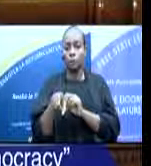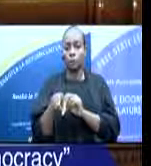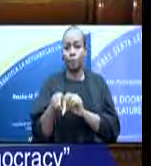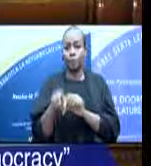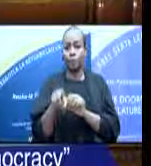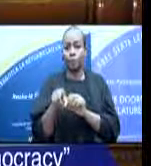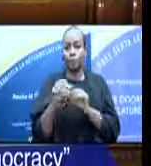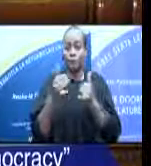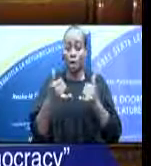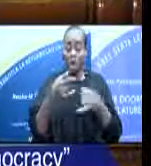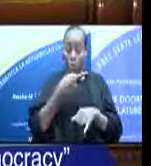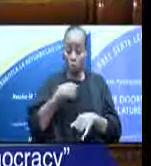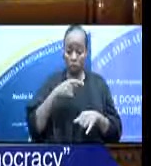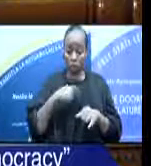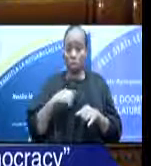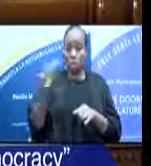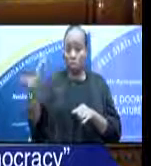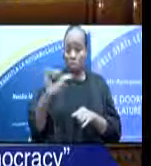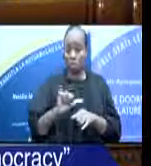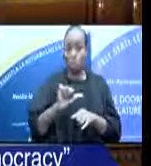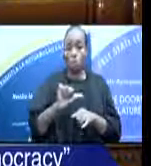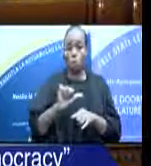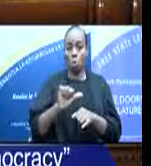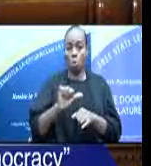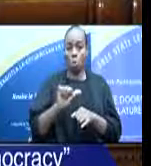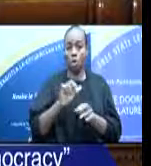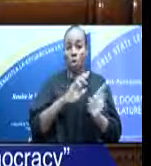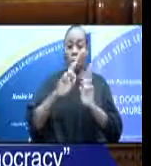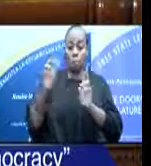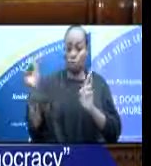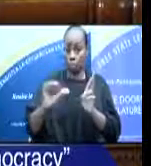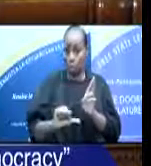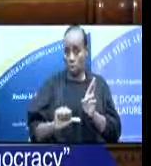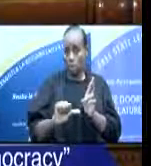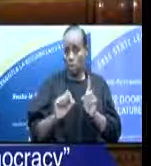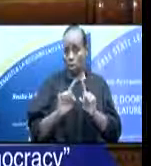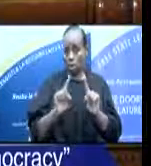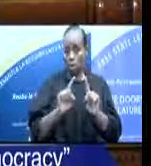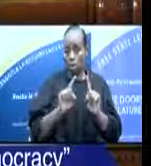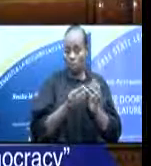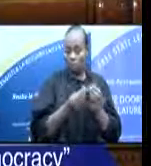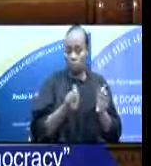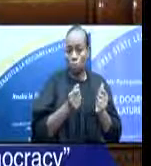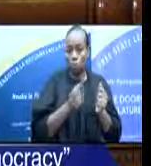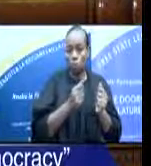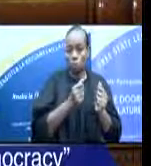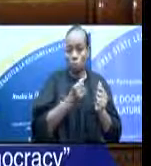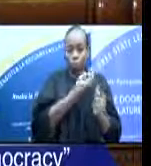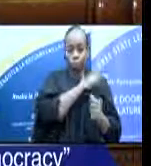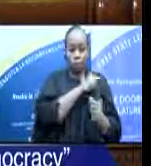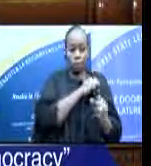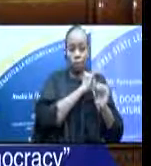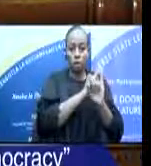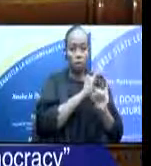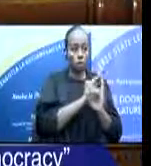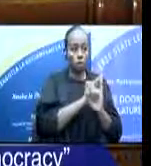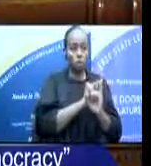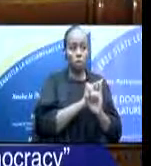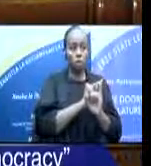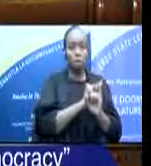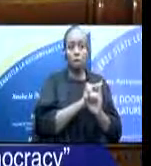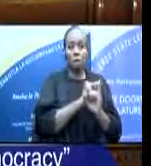Let me start to give feedback on the committee's oversight excursion to a few of your health institutions. They